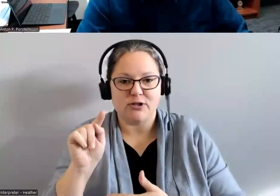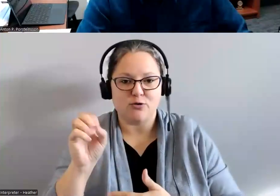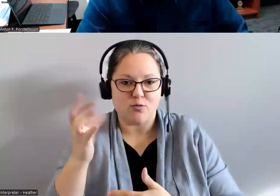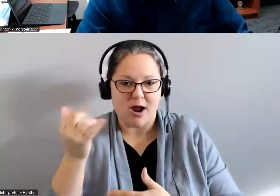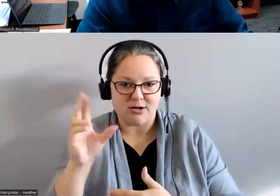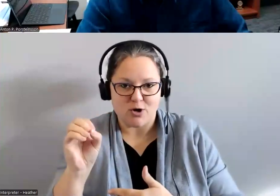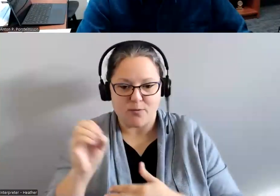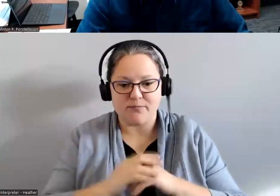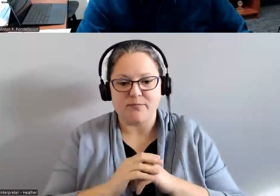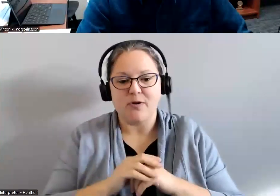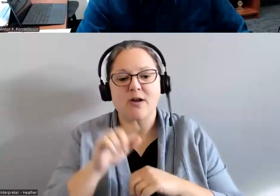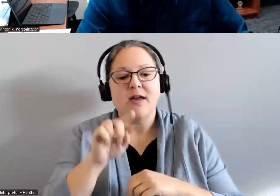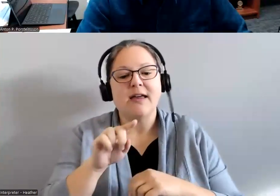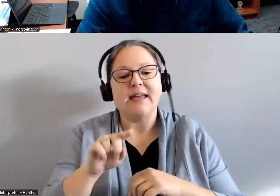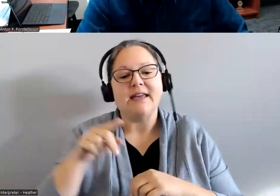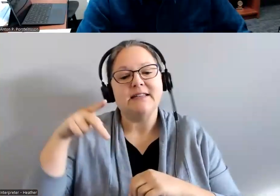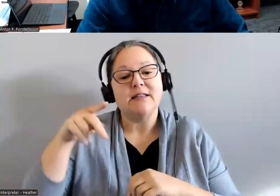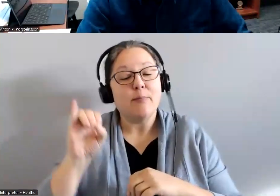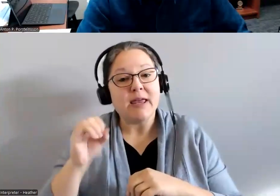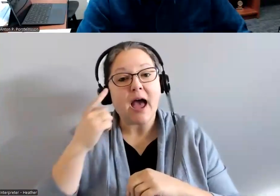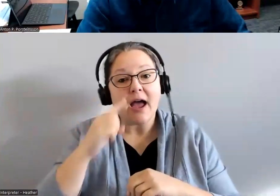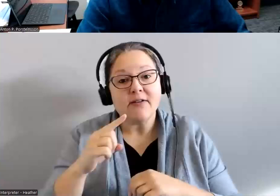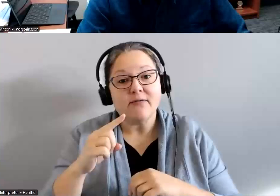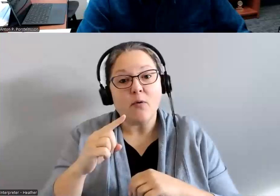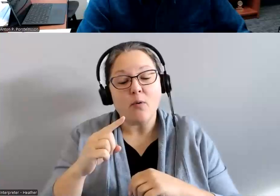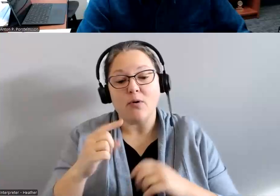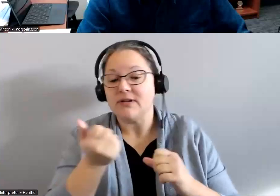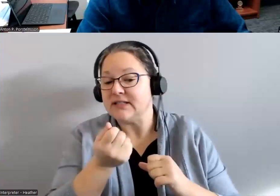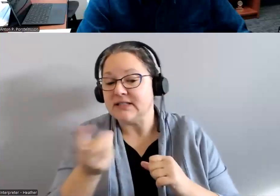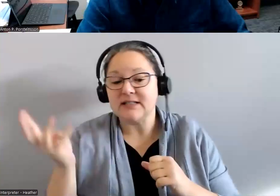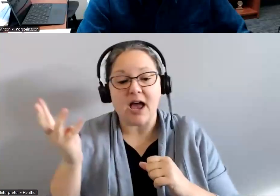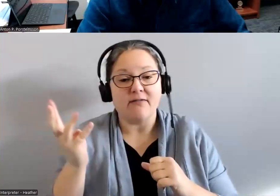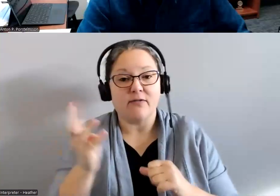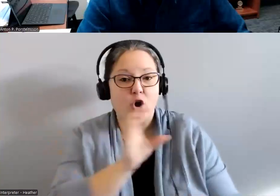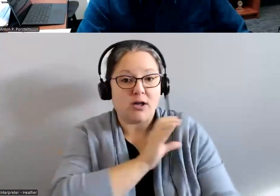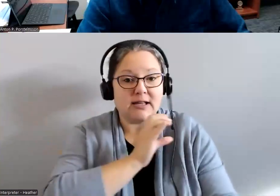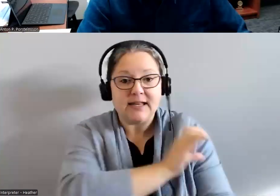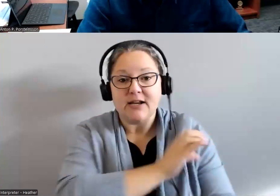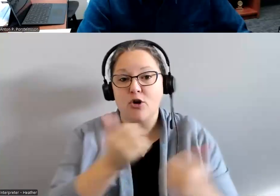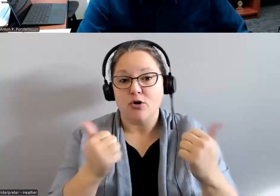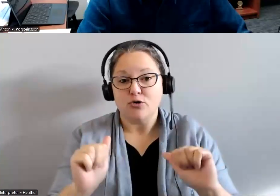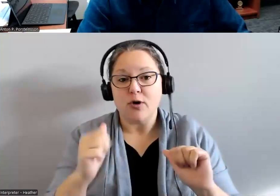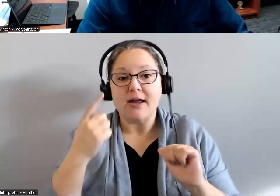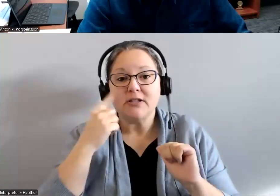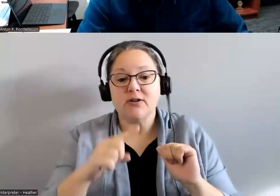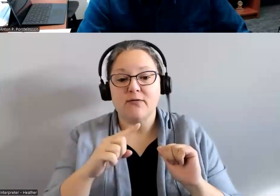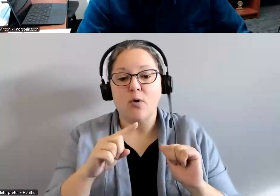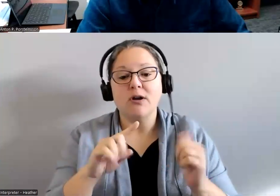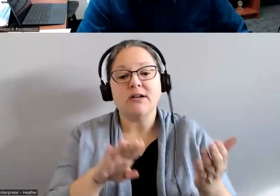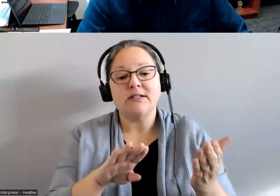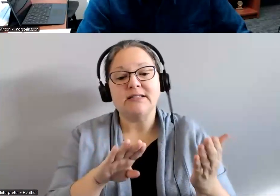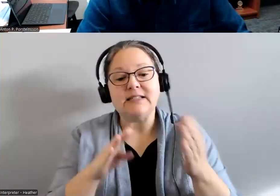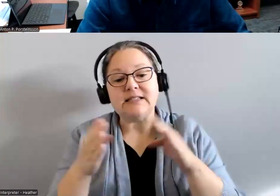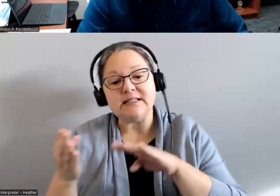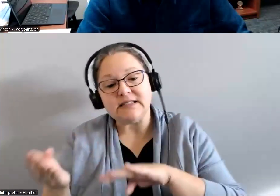is the site PI and co-investigator on several pragmatic clinical trials in the area of disease-modifying therapy